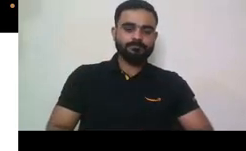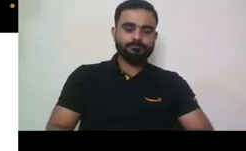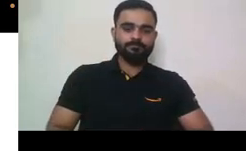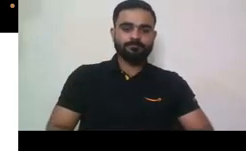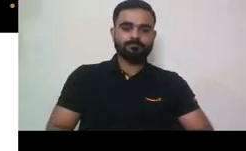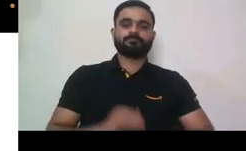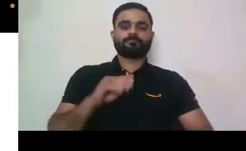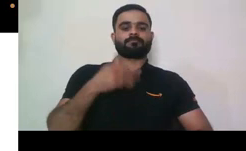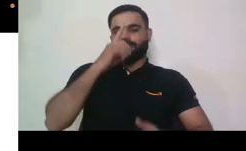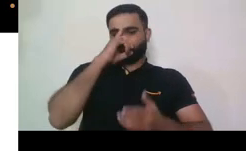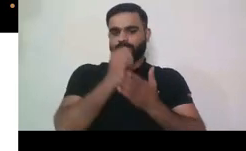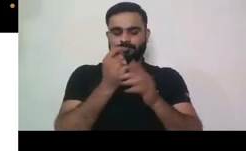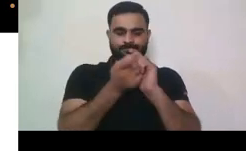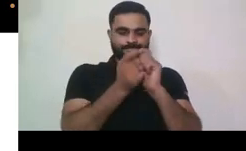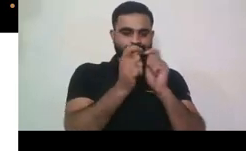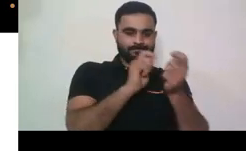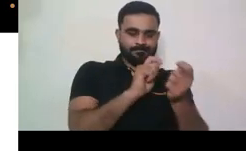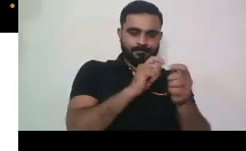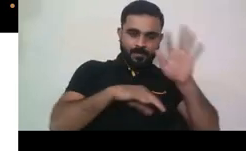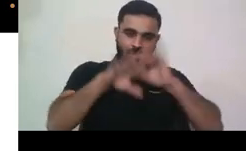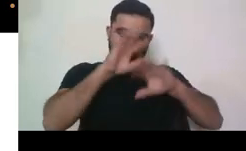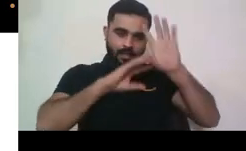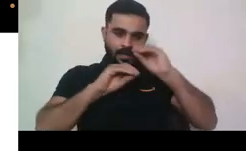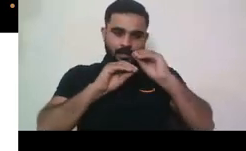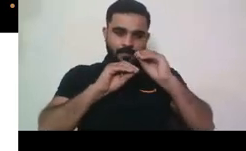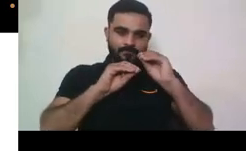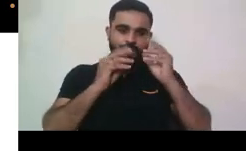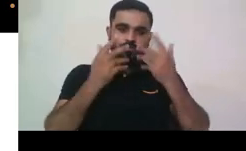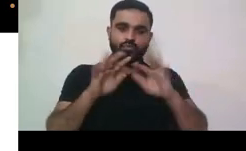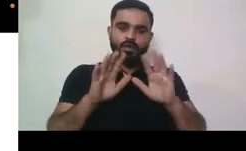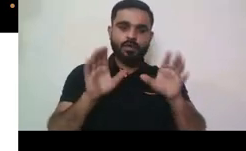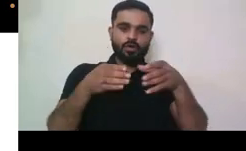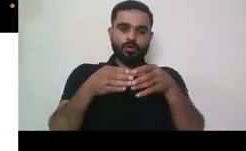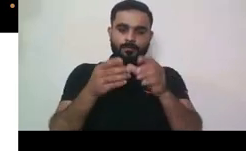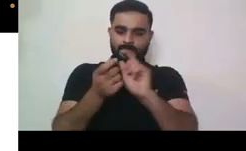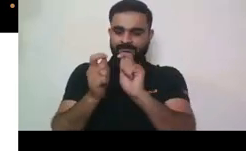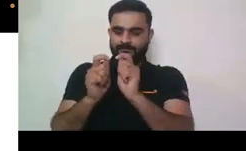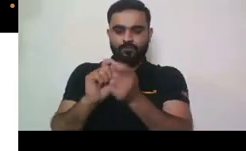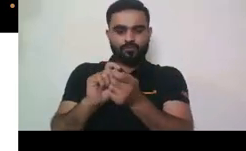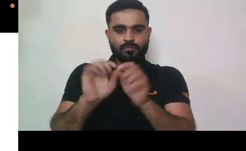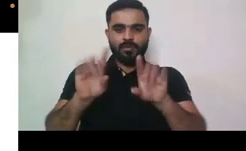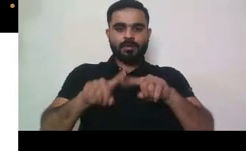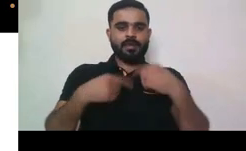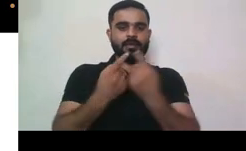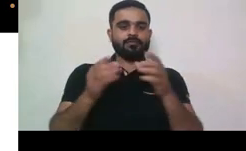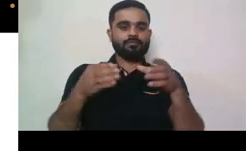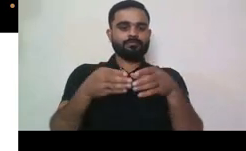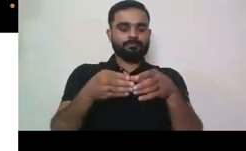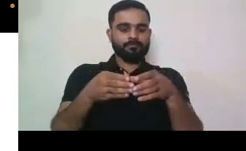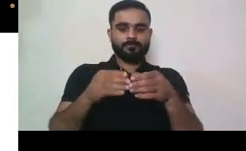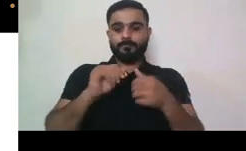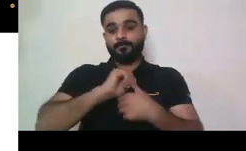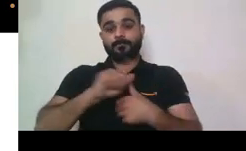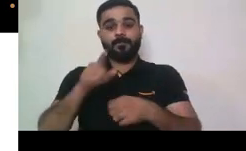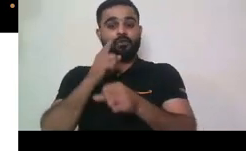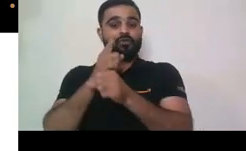And then we decided to implement whatever the learning we have done in the group to implement it in our classrooms. Every teacher